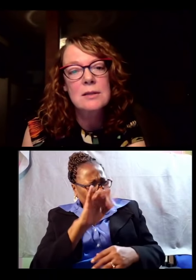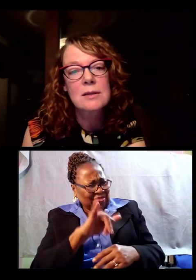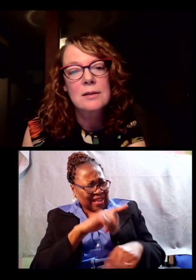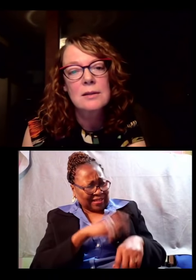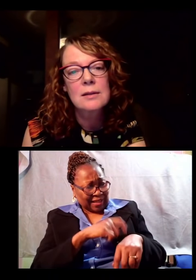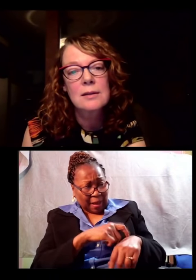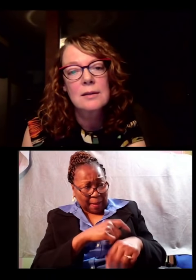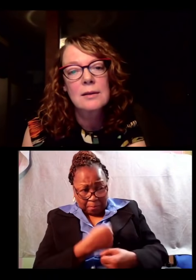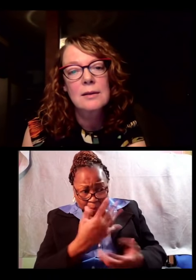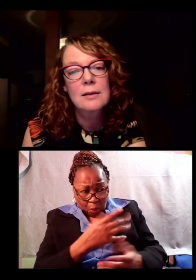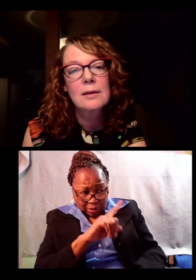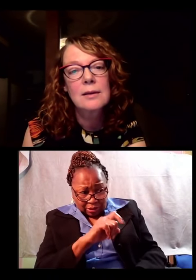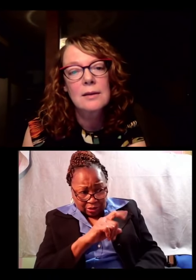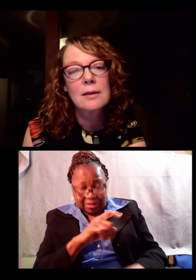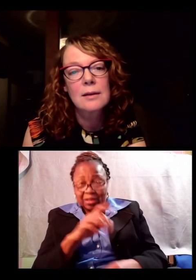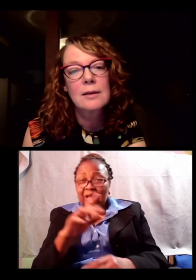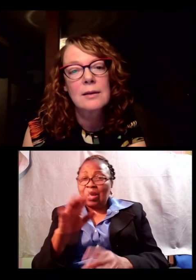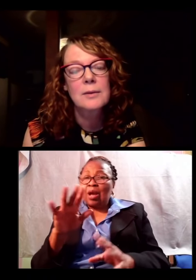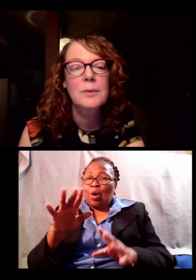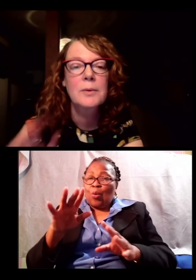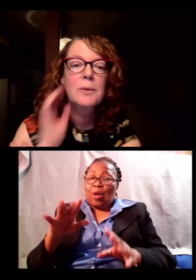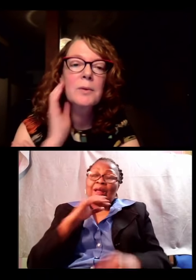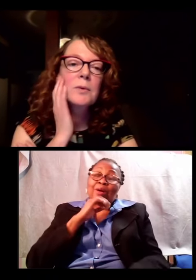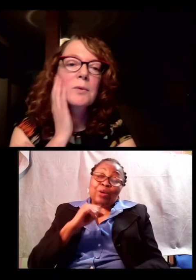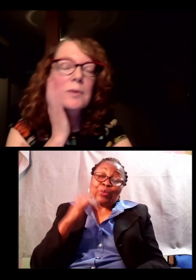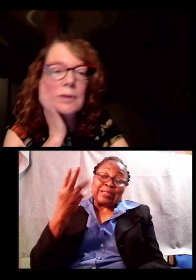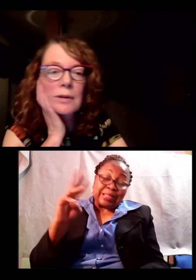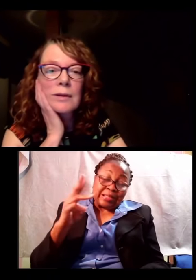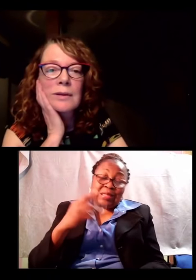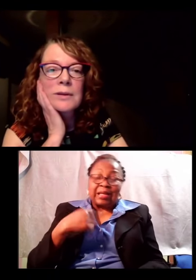poets? Okay, so 16, I was reading